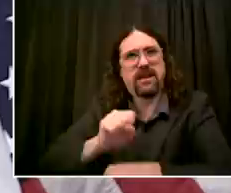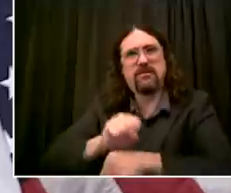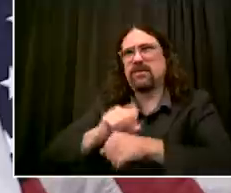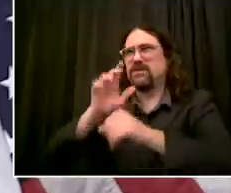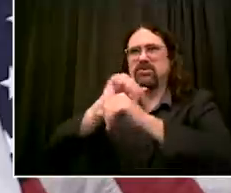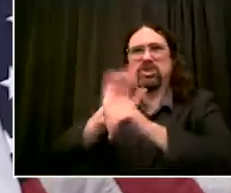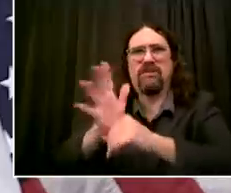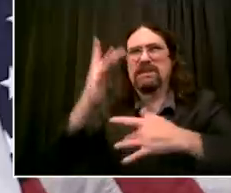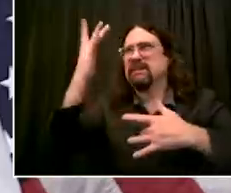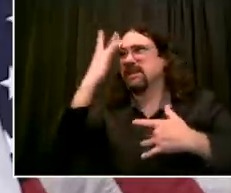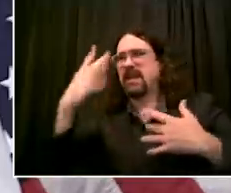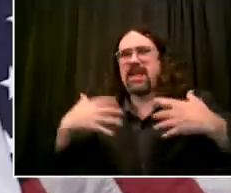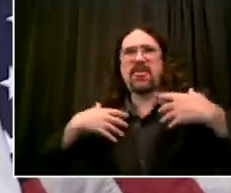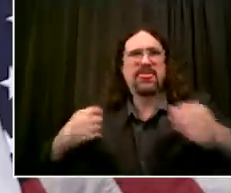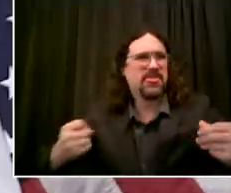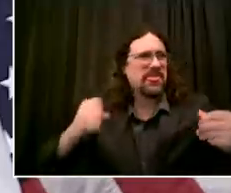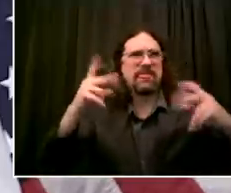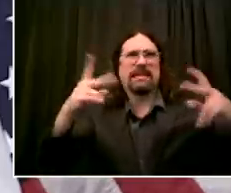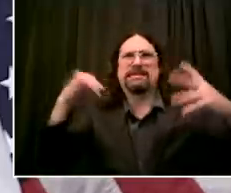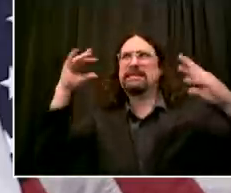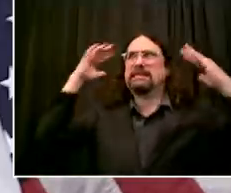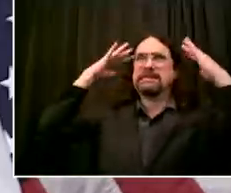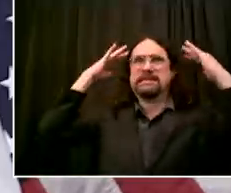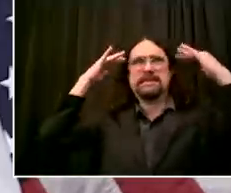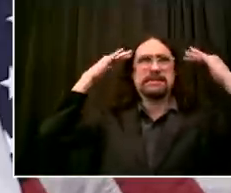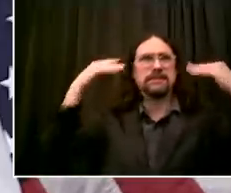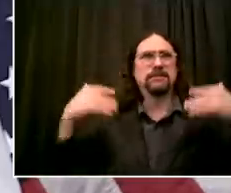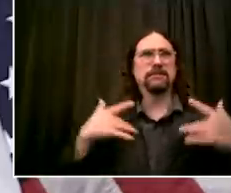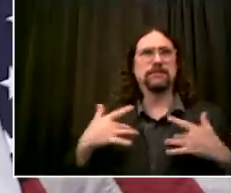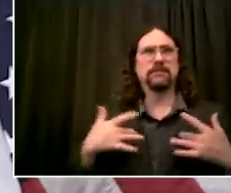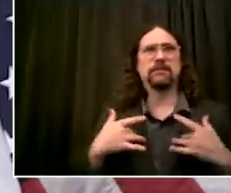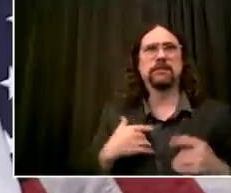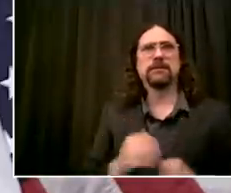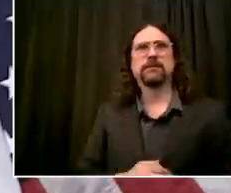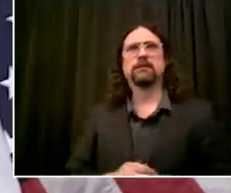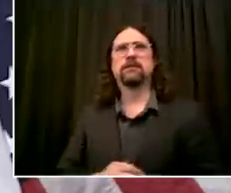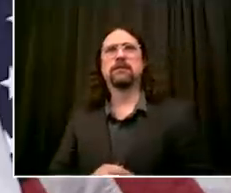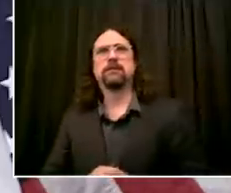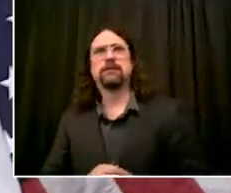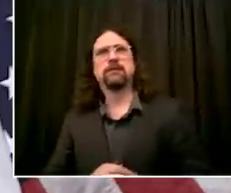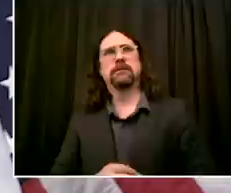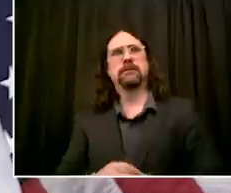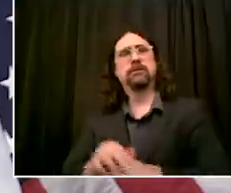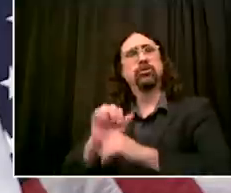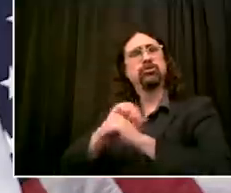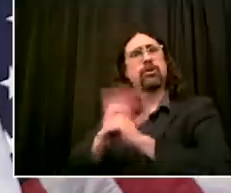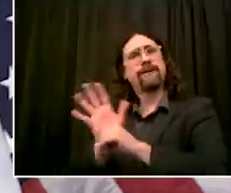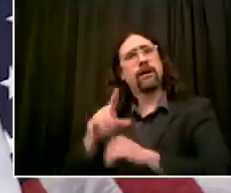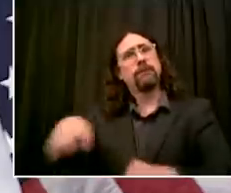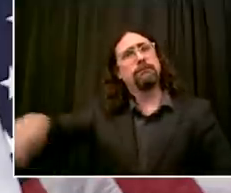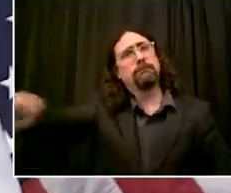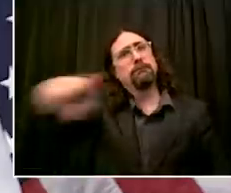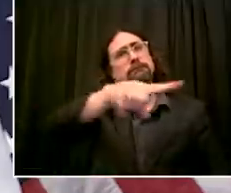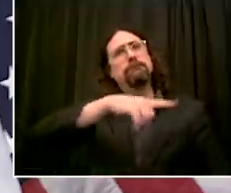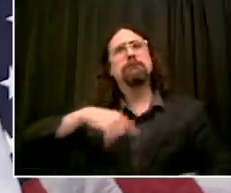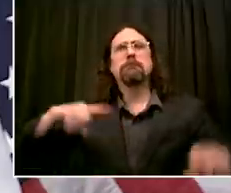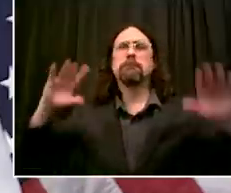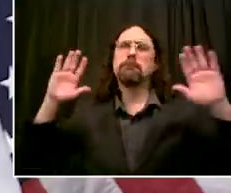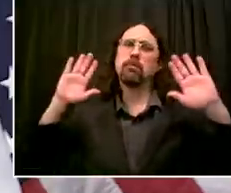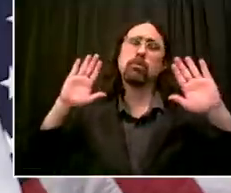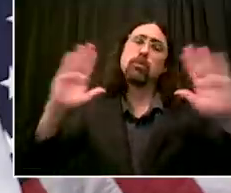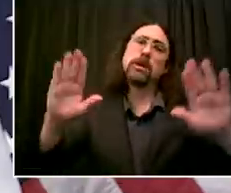disease, and now we gotta go finish that job, and we gotta restart for the good of all. So let's talk about